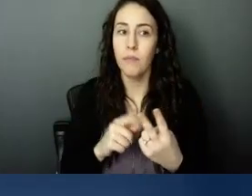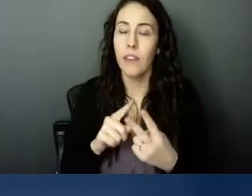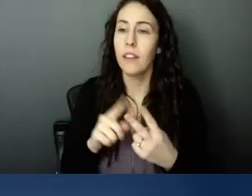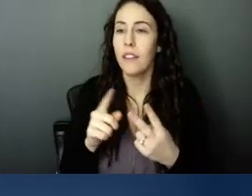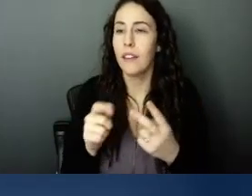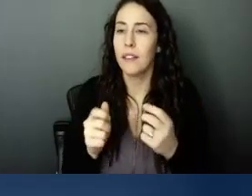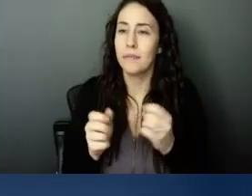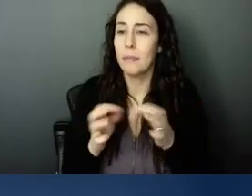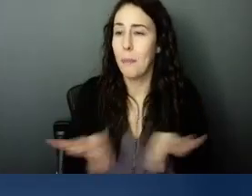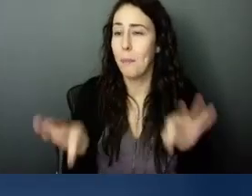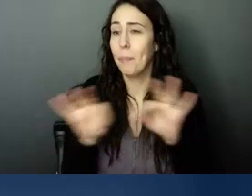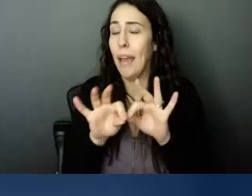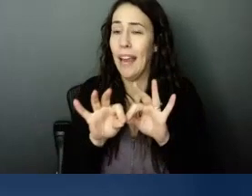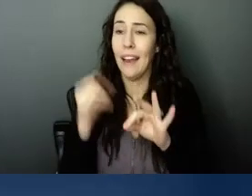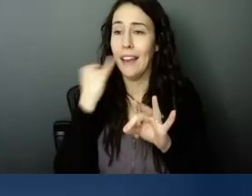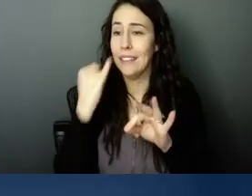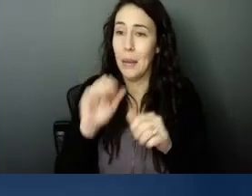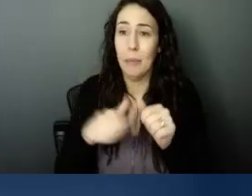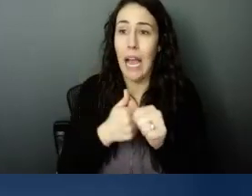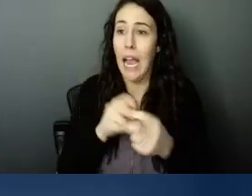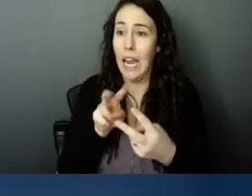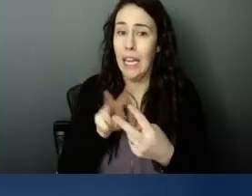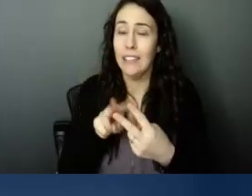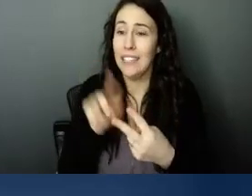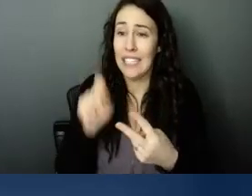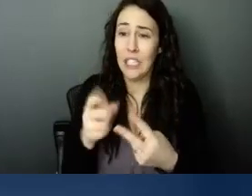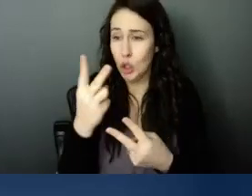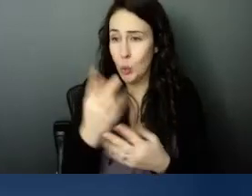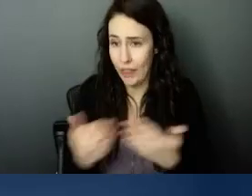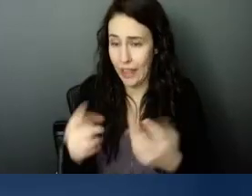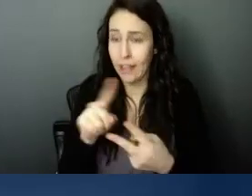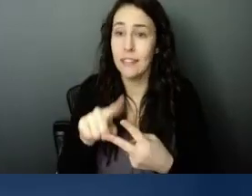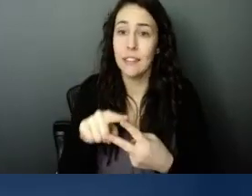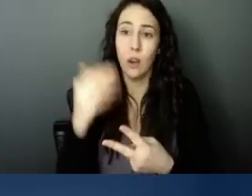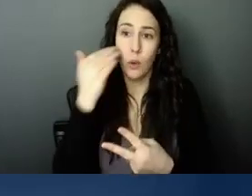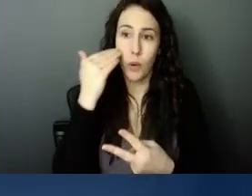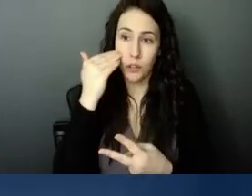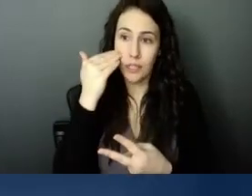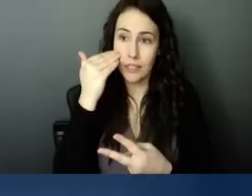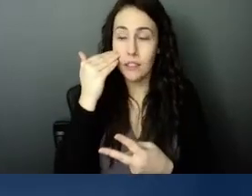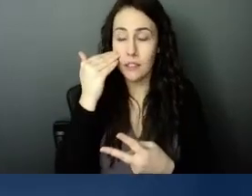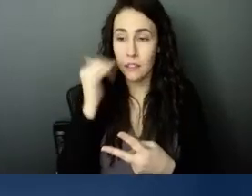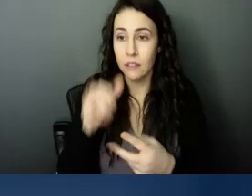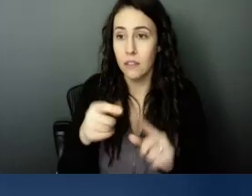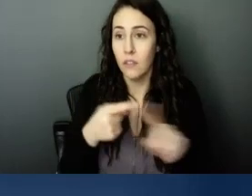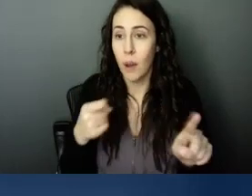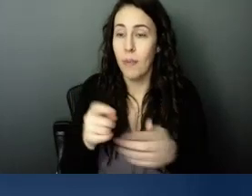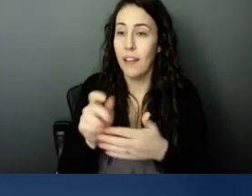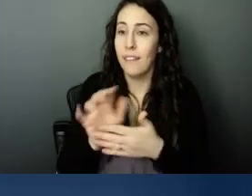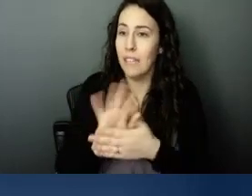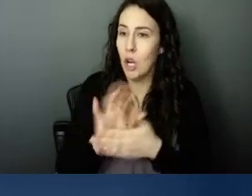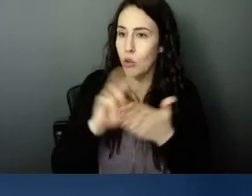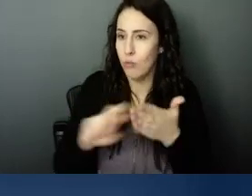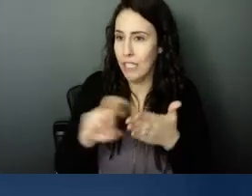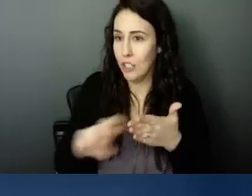space behind it was people need two things for that development. Number one, as I mentioned, the awareness, which comes from video. Research says that